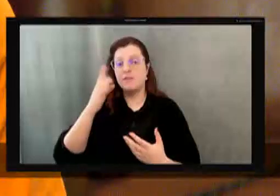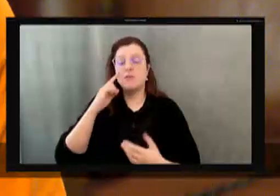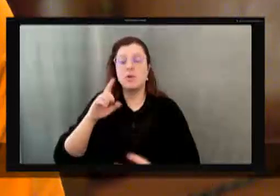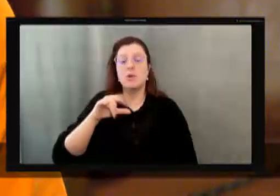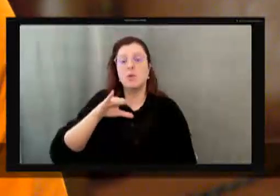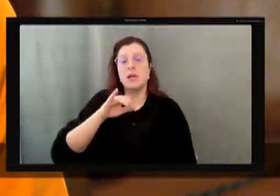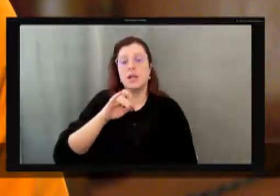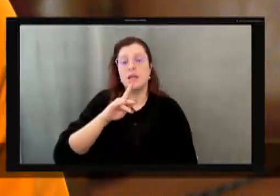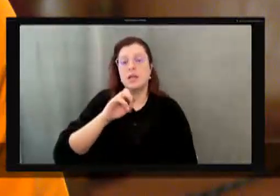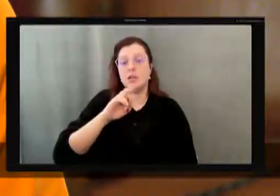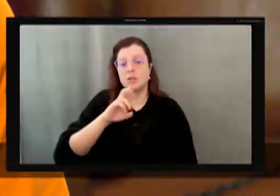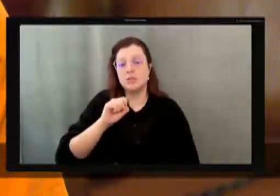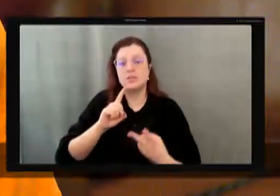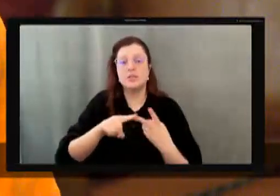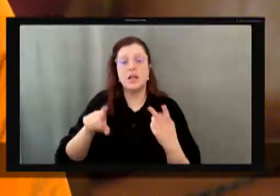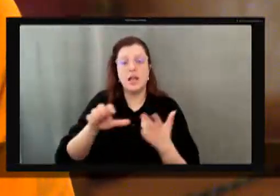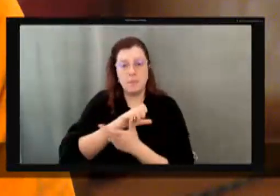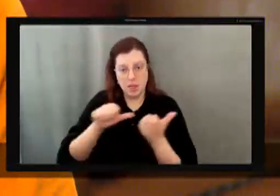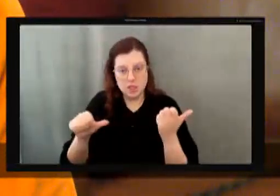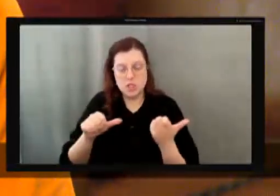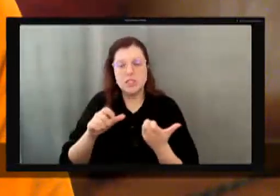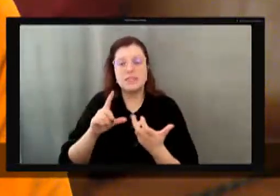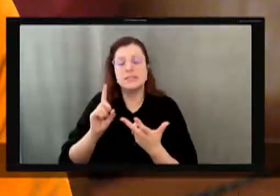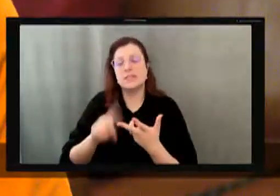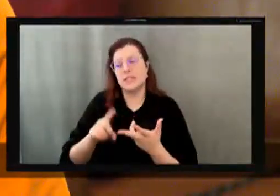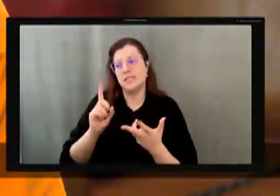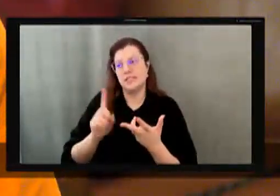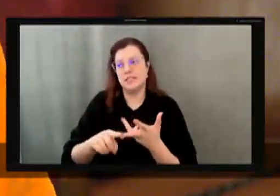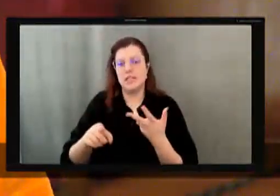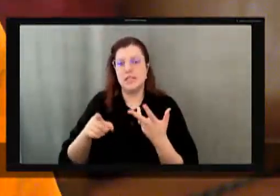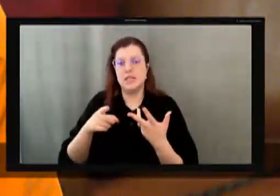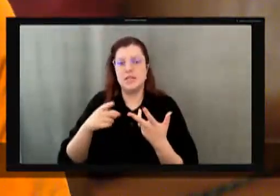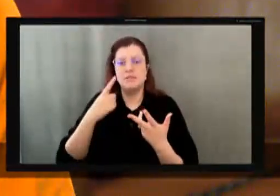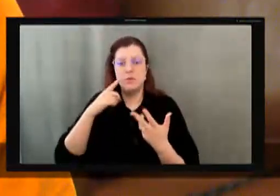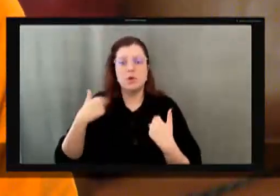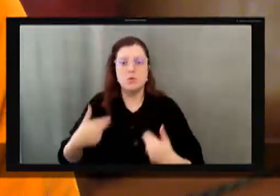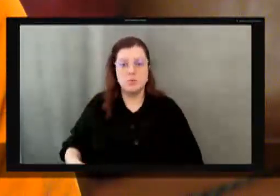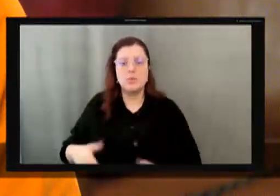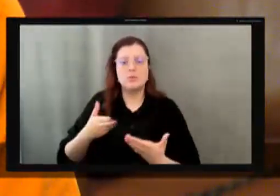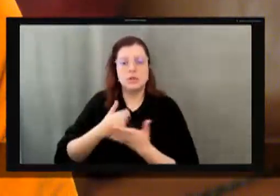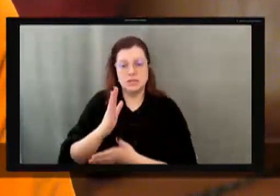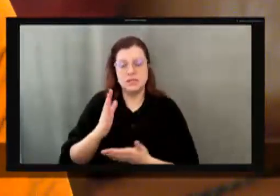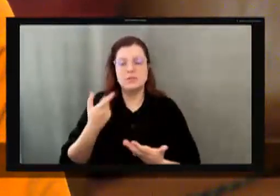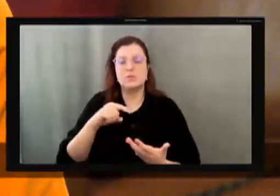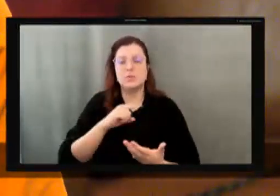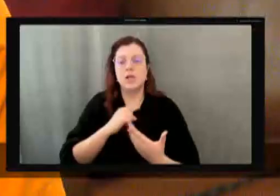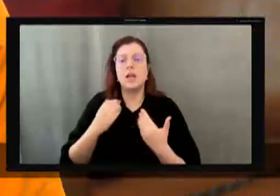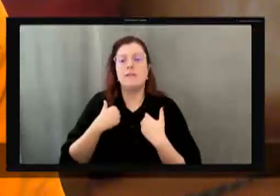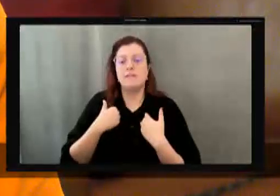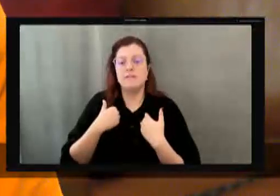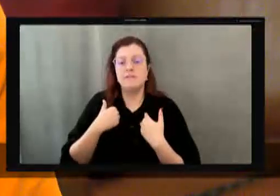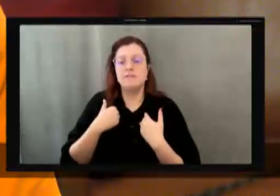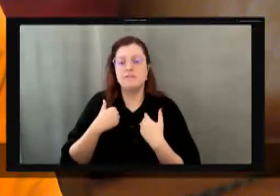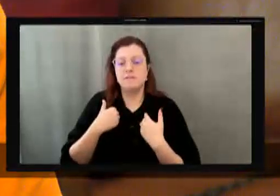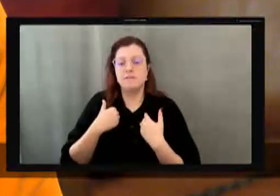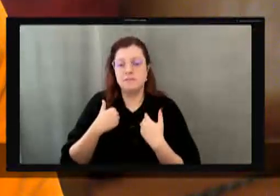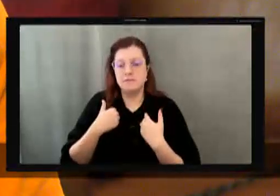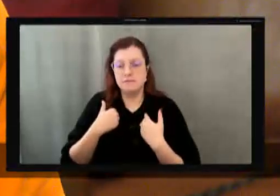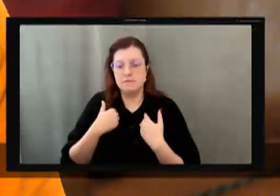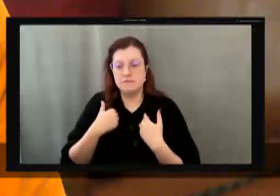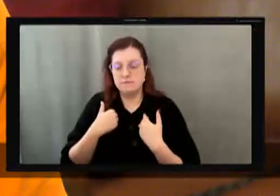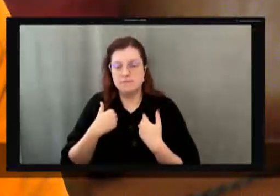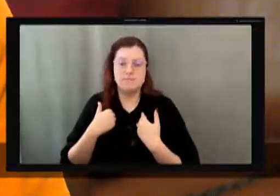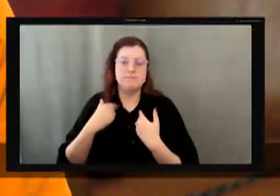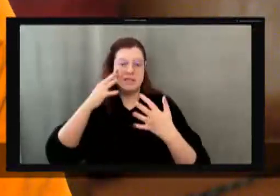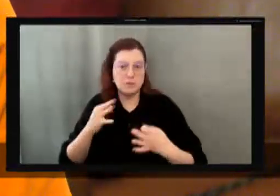the abolitionists, and thank God for human rights. And we have a great decision to go ahead when we go to the